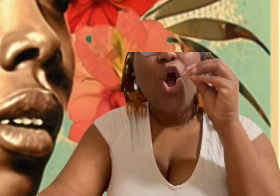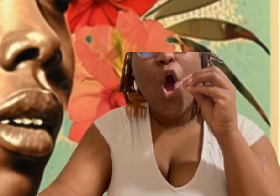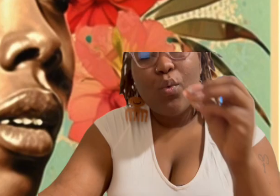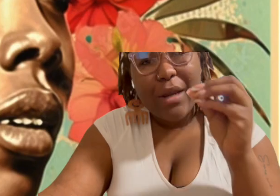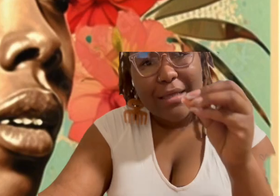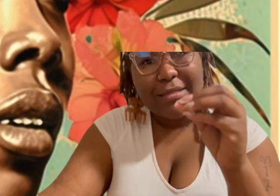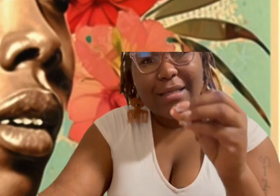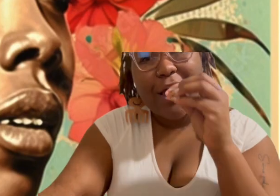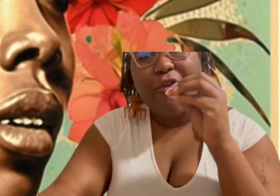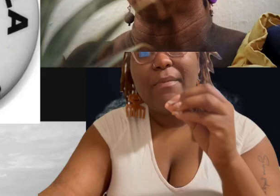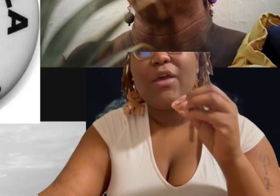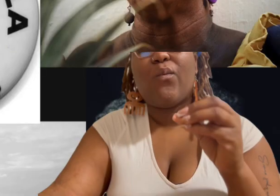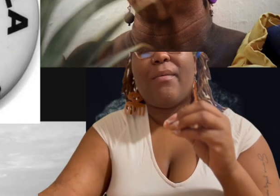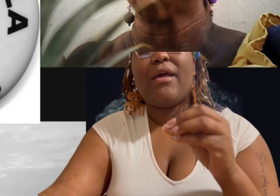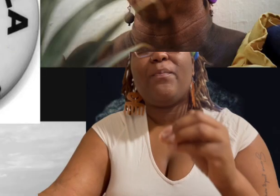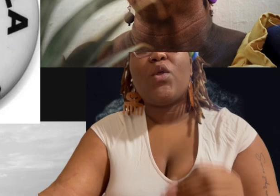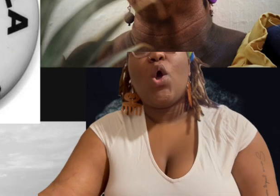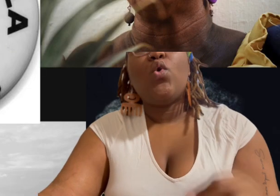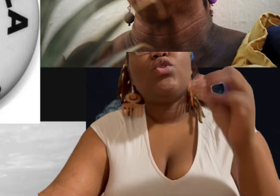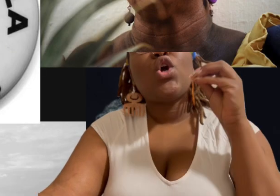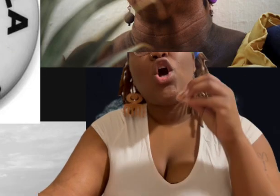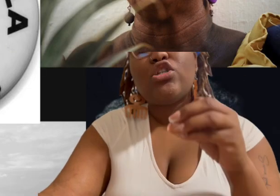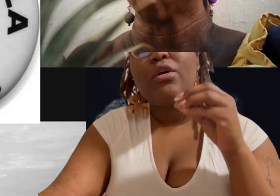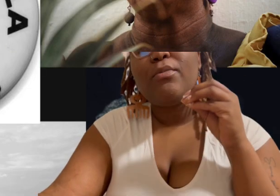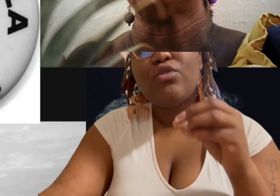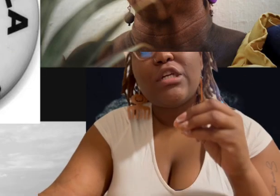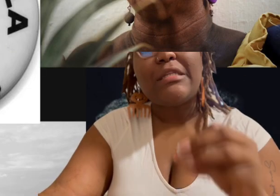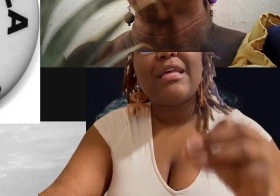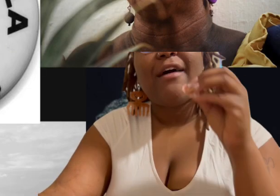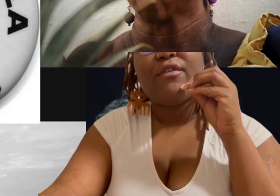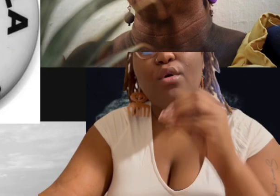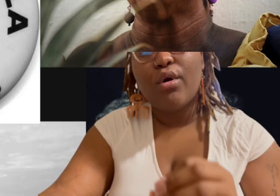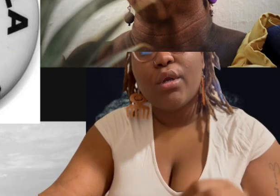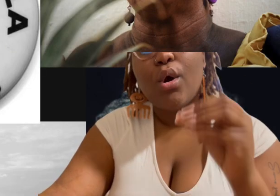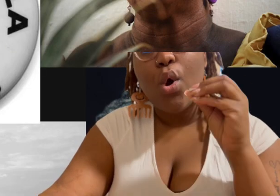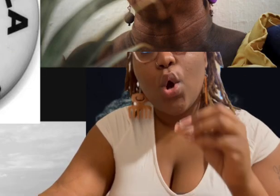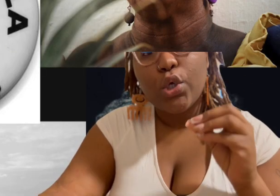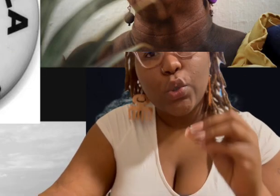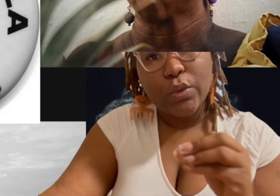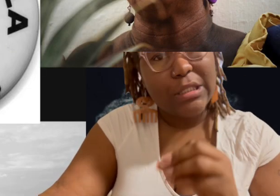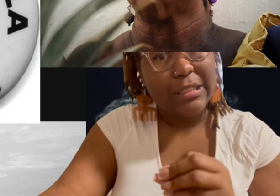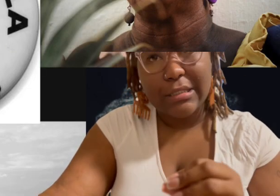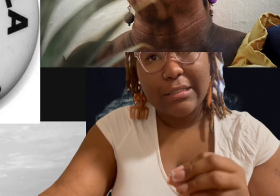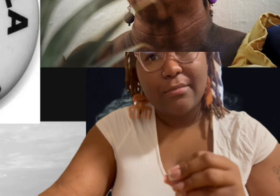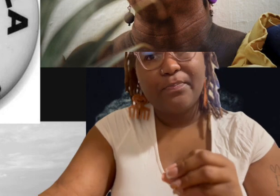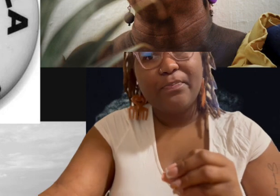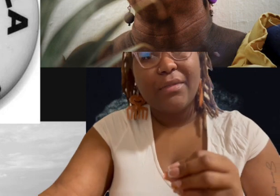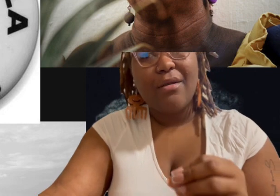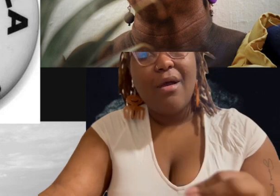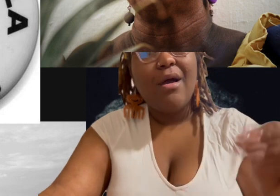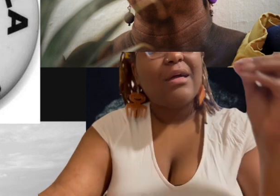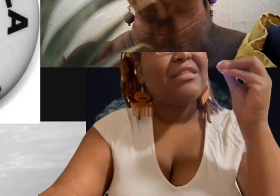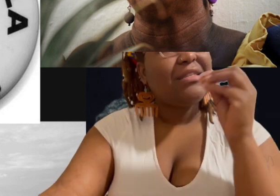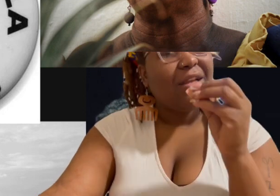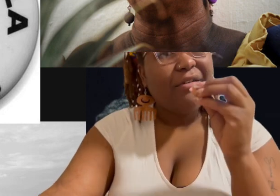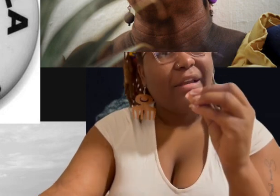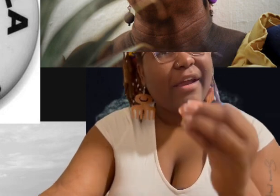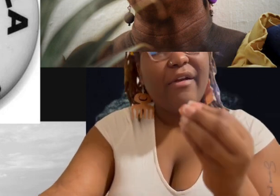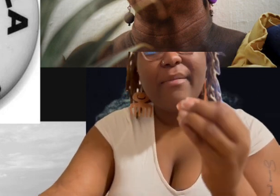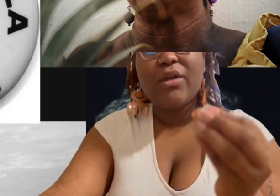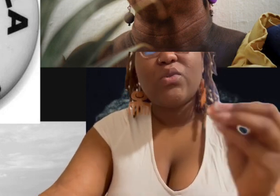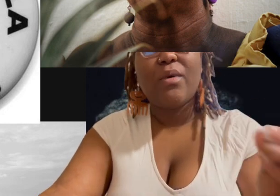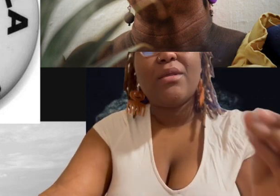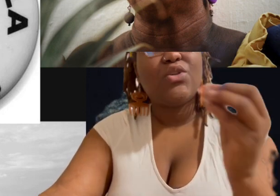within the countless Caribbean women whose contributions have gone unnoticed.